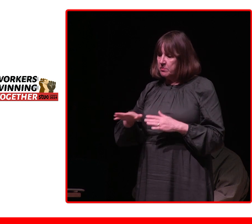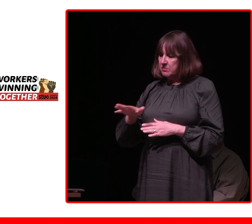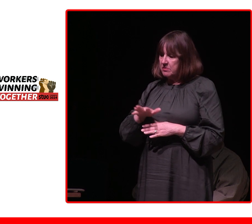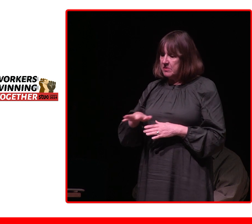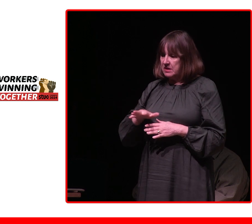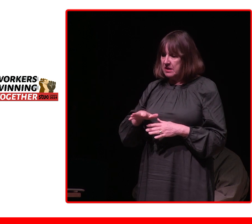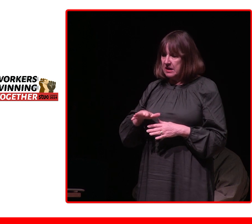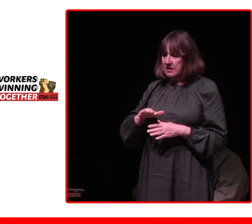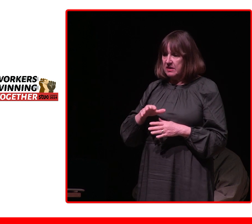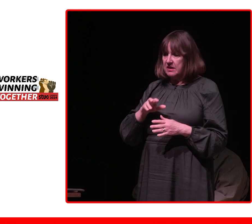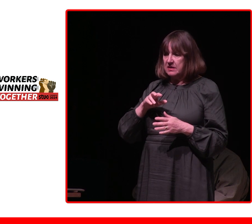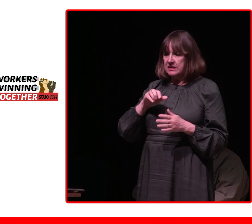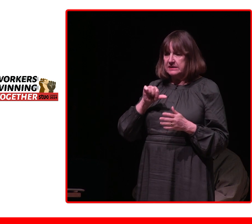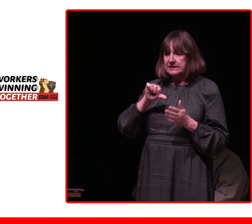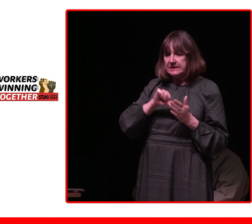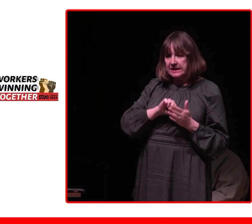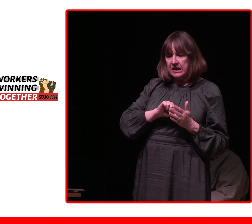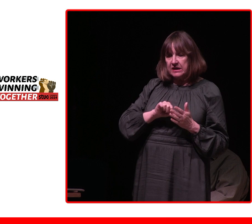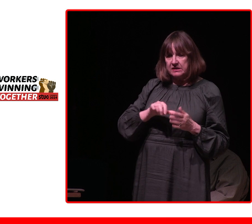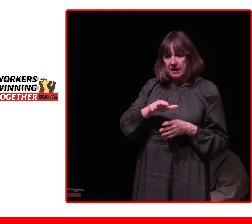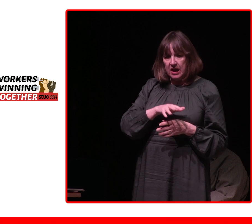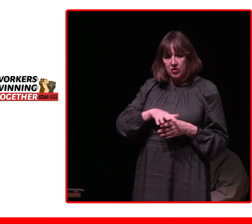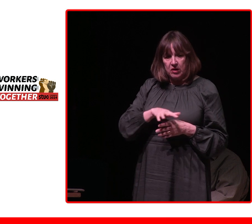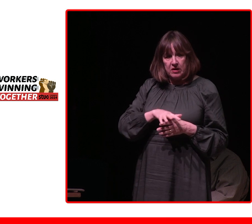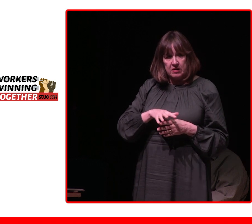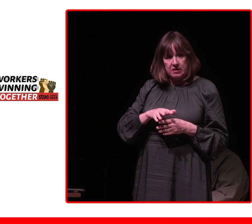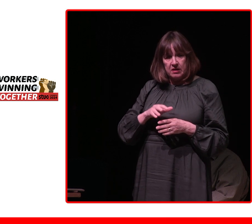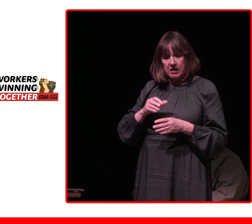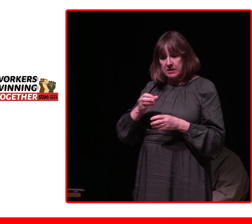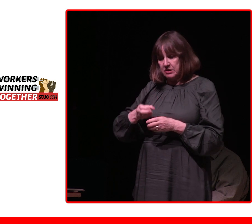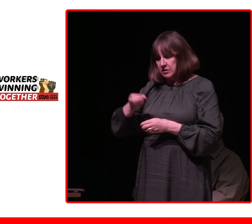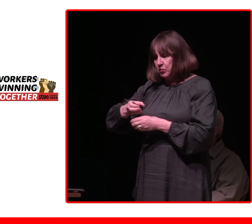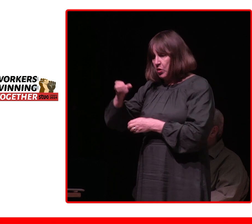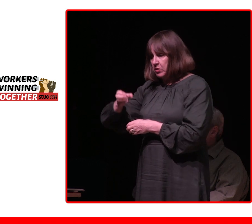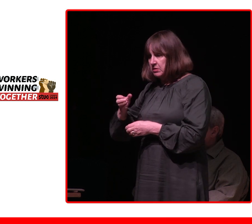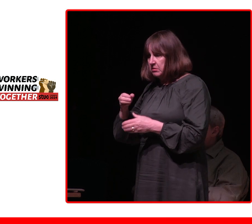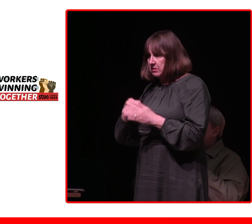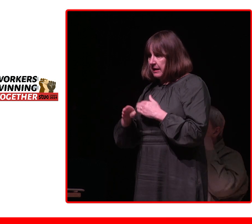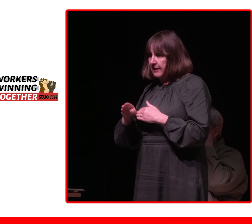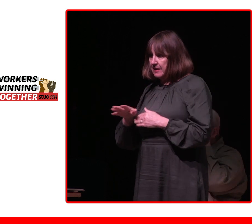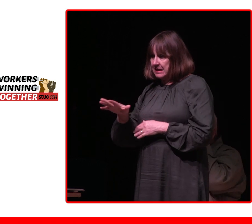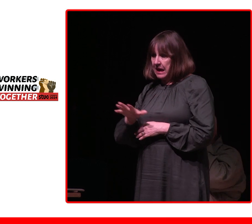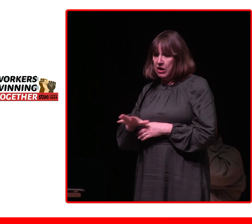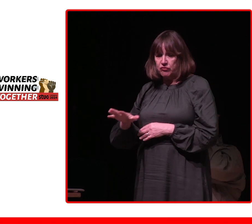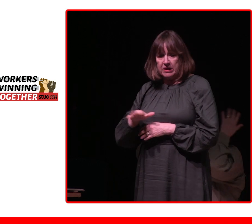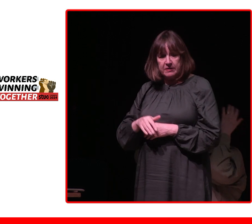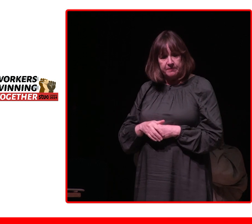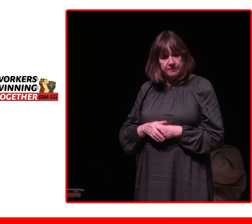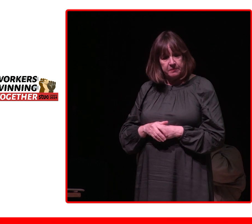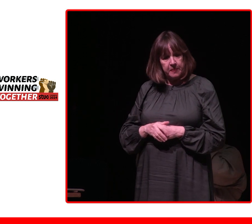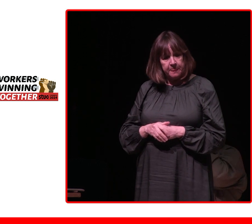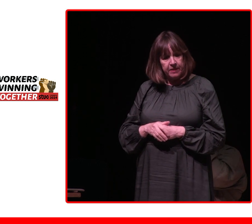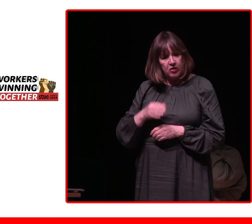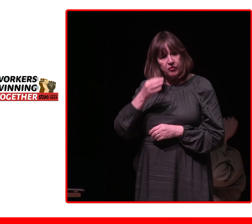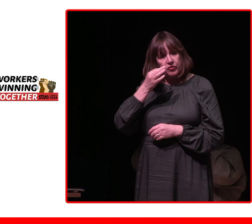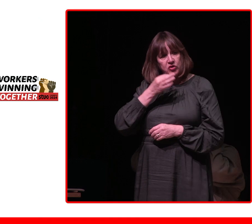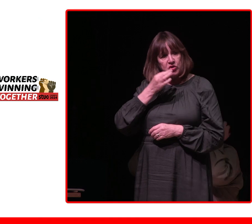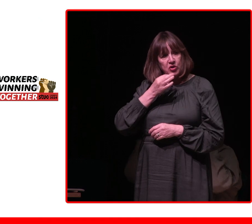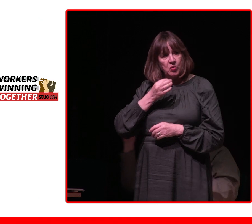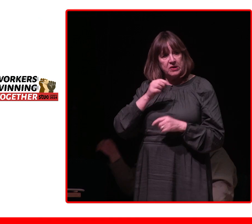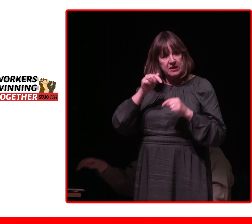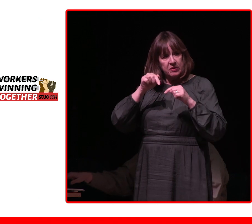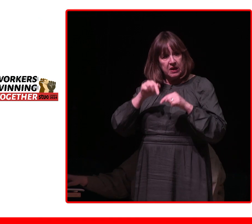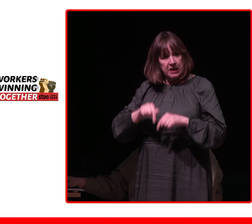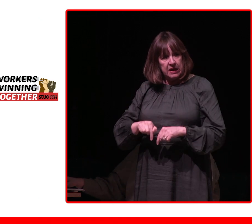Syrian Golan, where it is bottled in the illegal Israeli settlement of Katzrin. So the water that we're using here